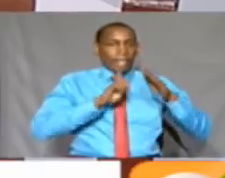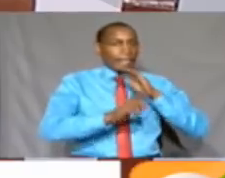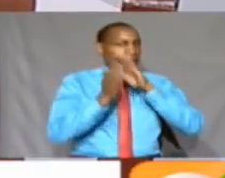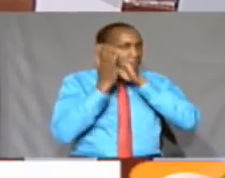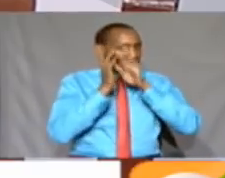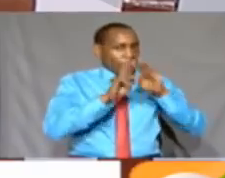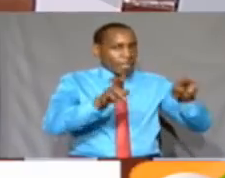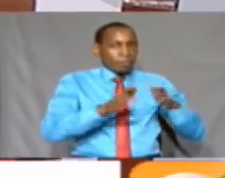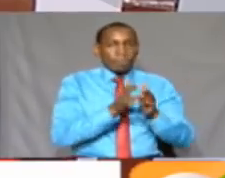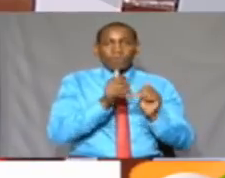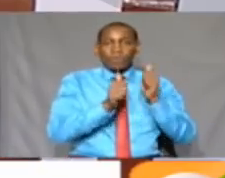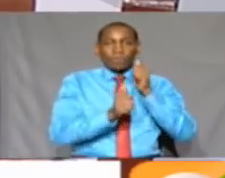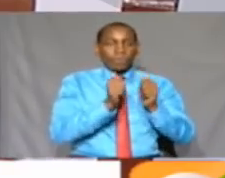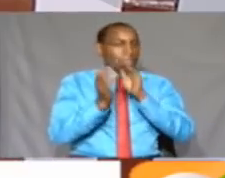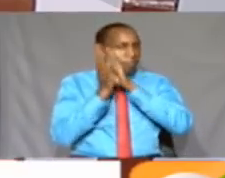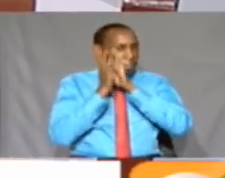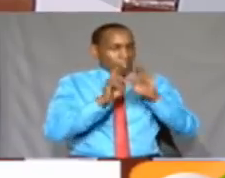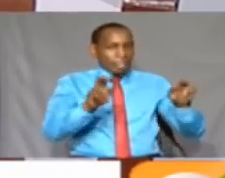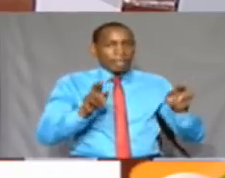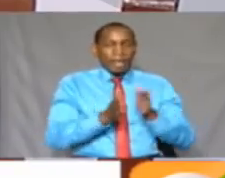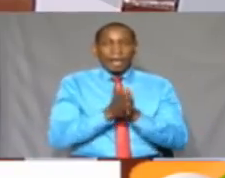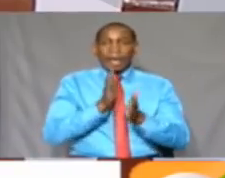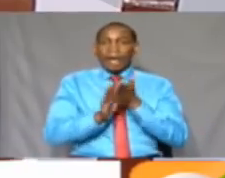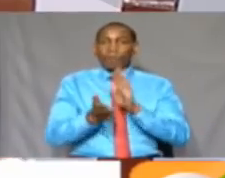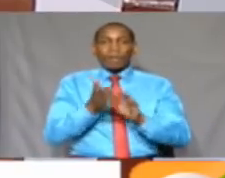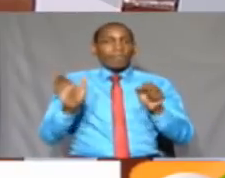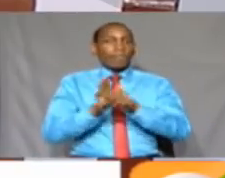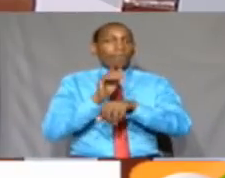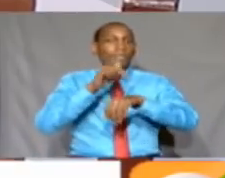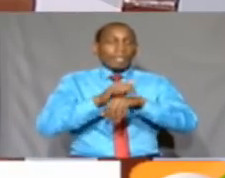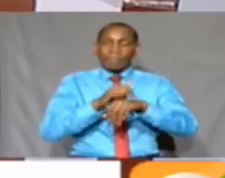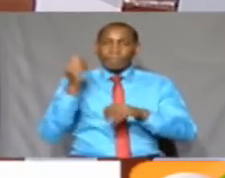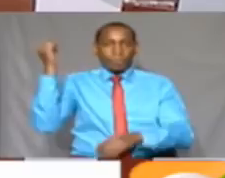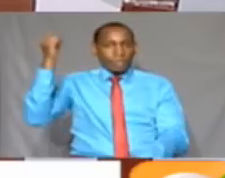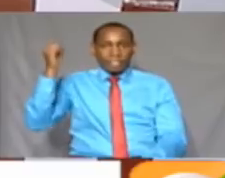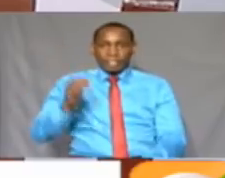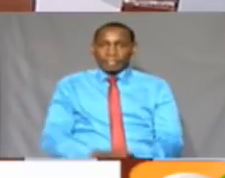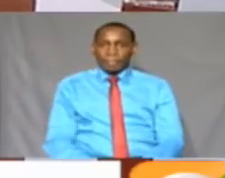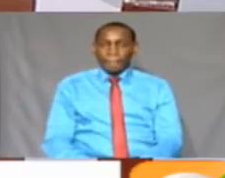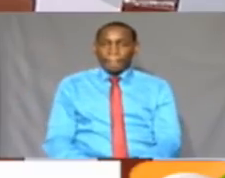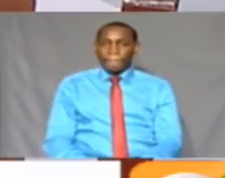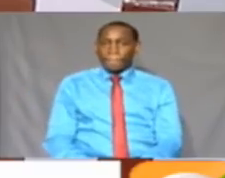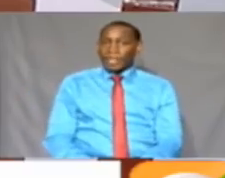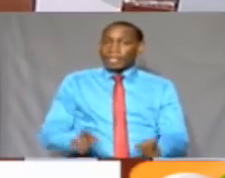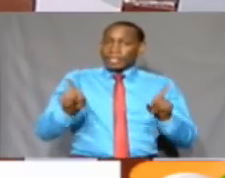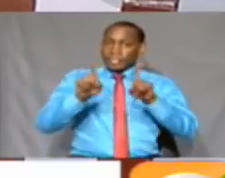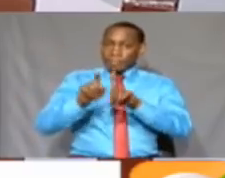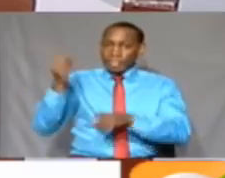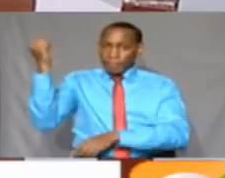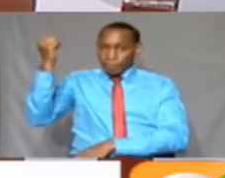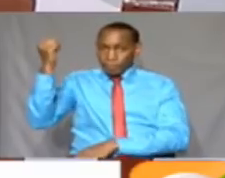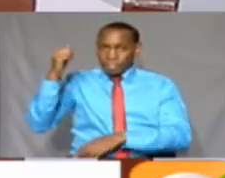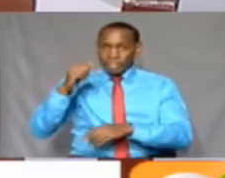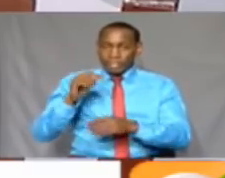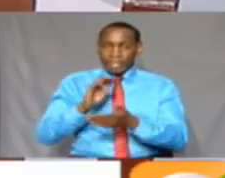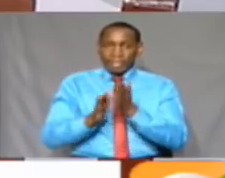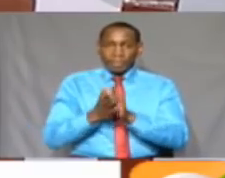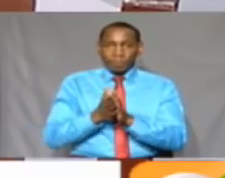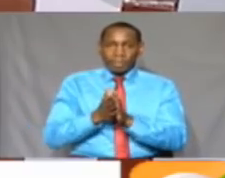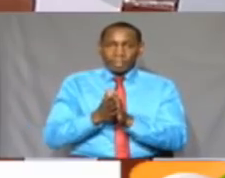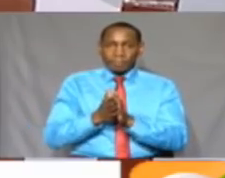bedroom? There's no permanency. There's no permanent bedroom in politics. And politics, also, there is no rear view